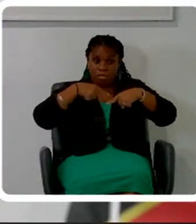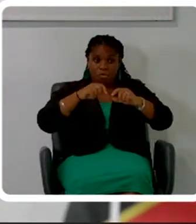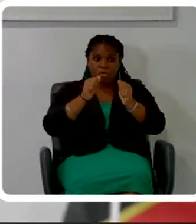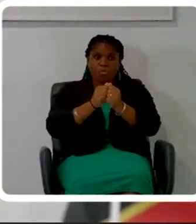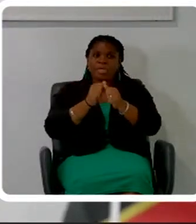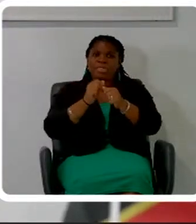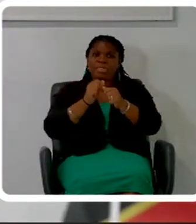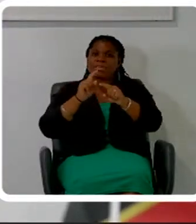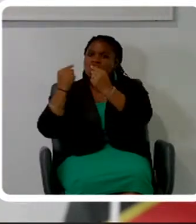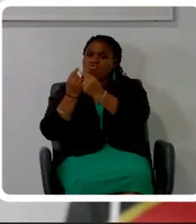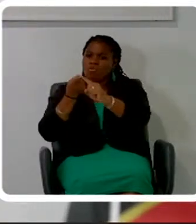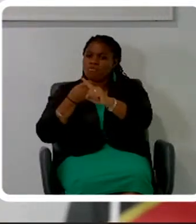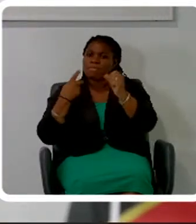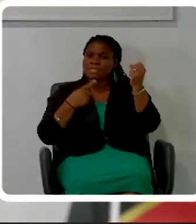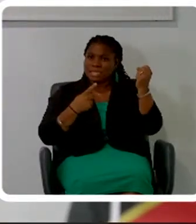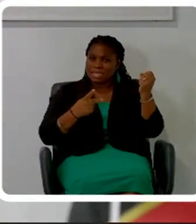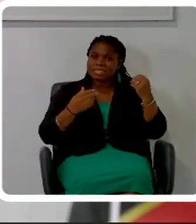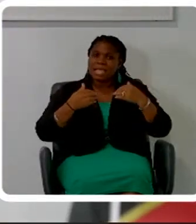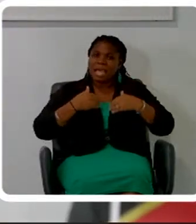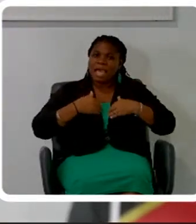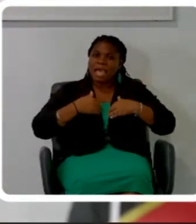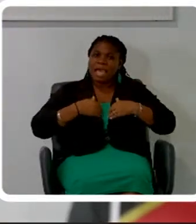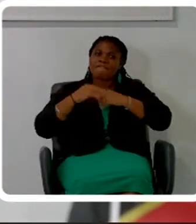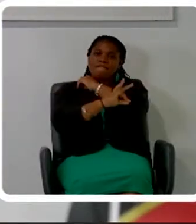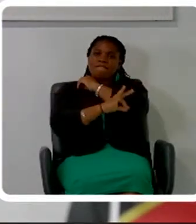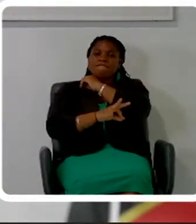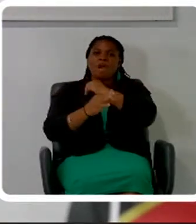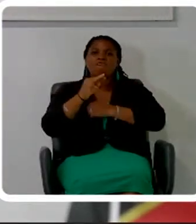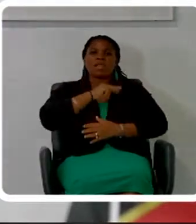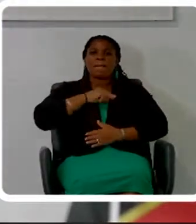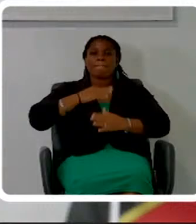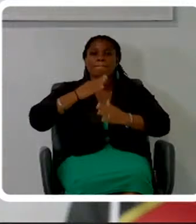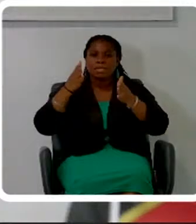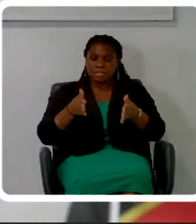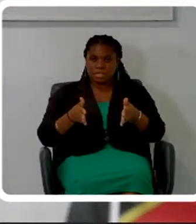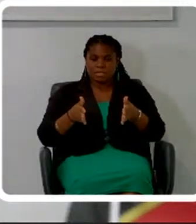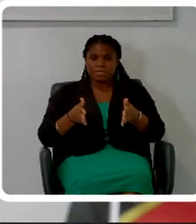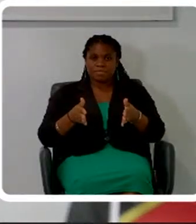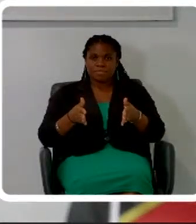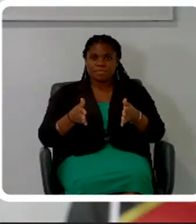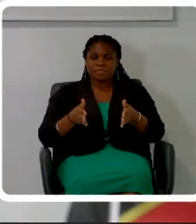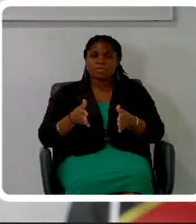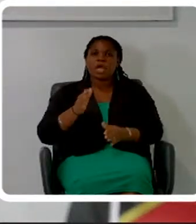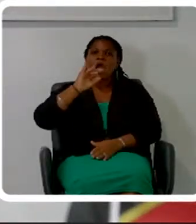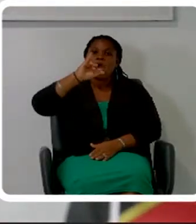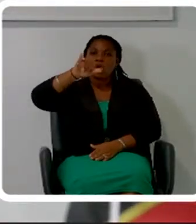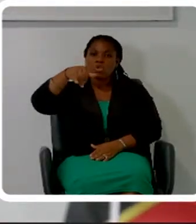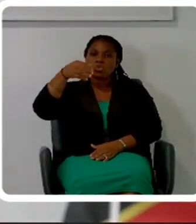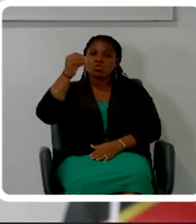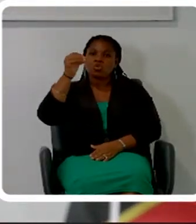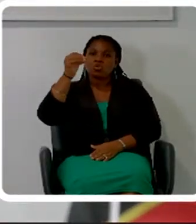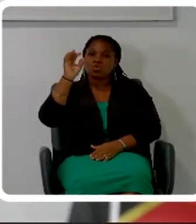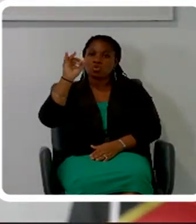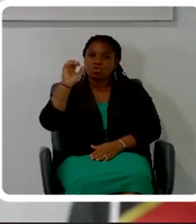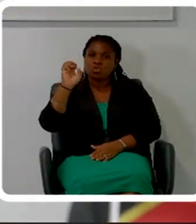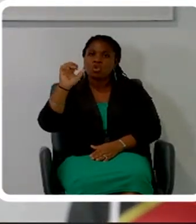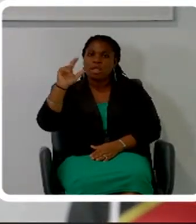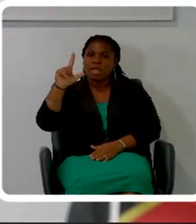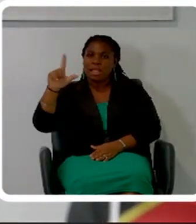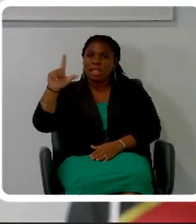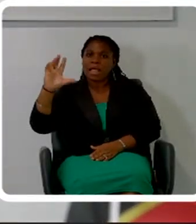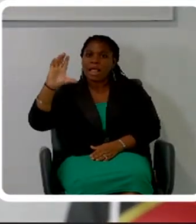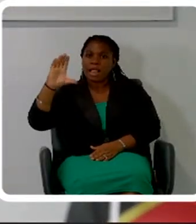included the foreign minister, also Minister Joel Clark, two PSAs,